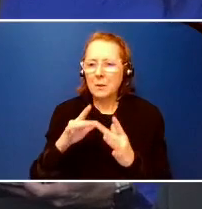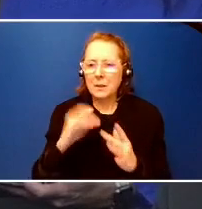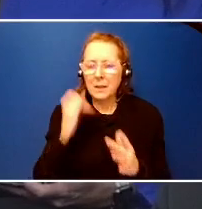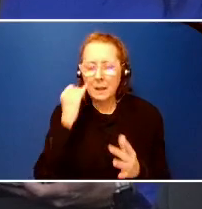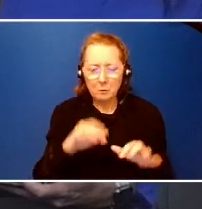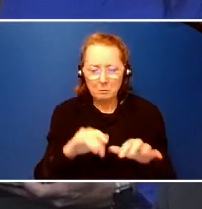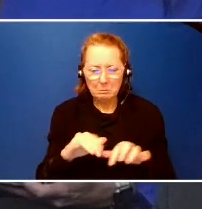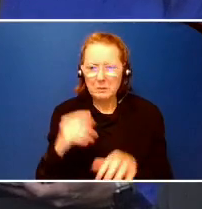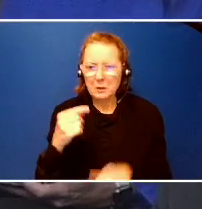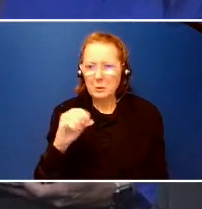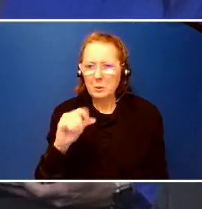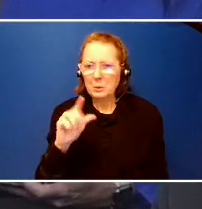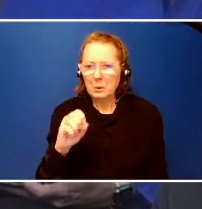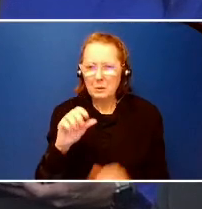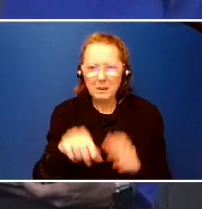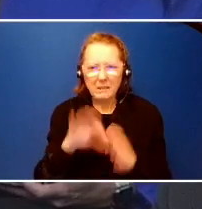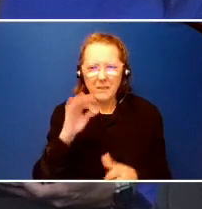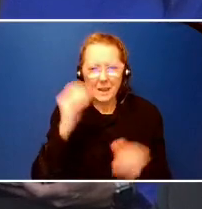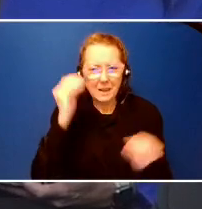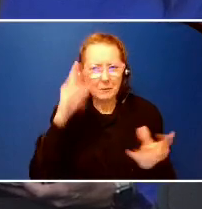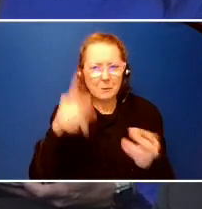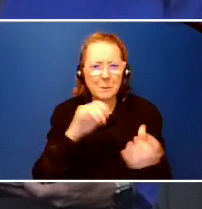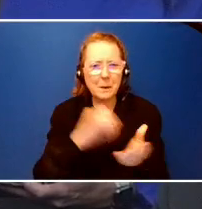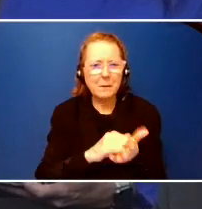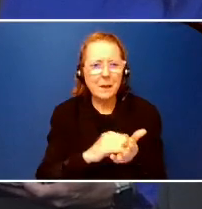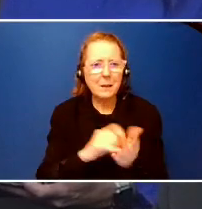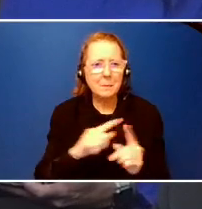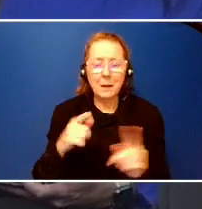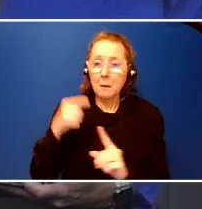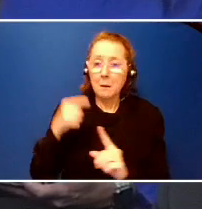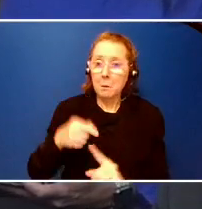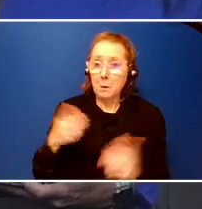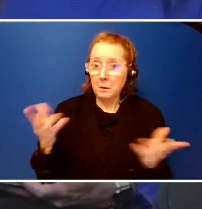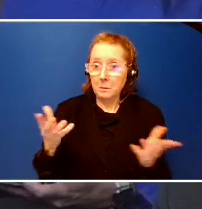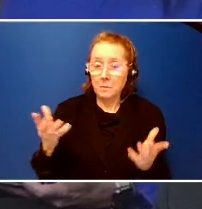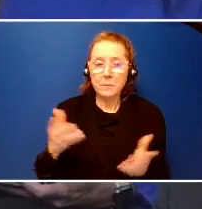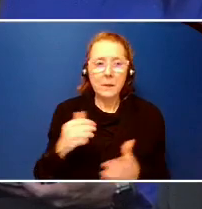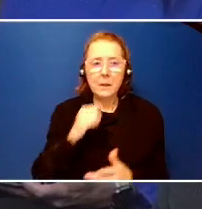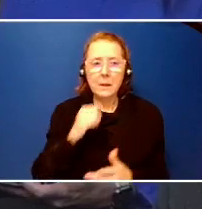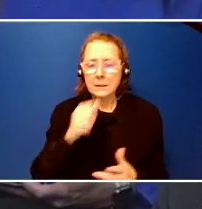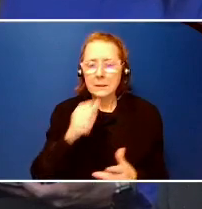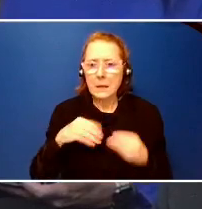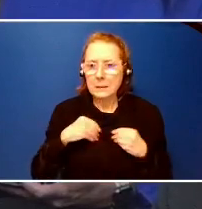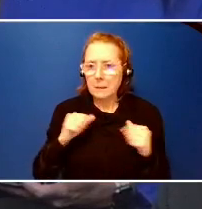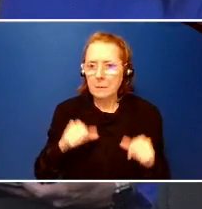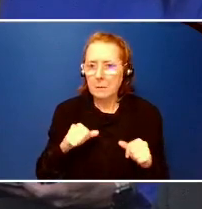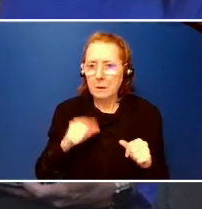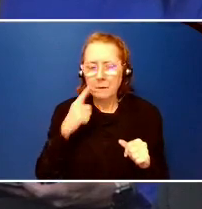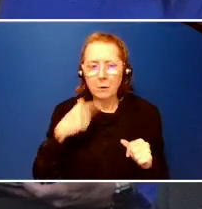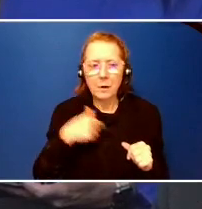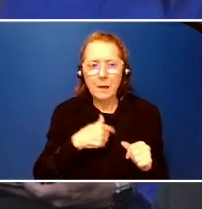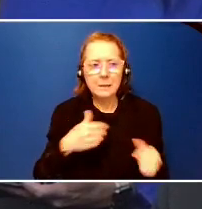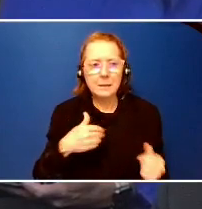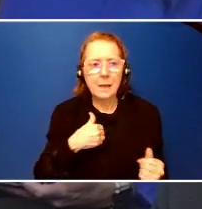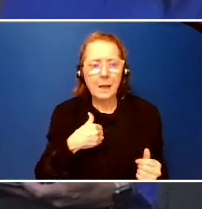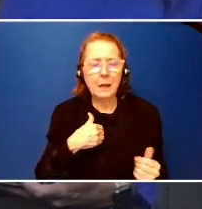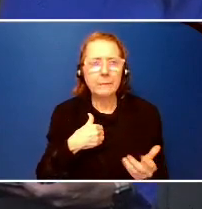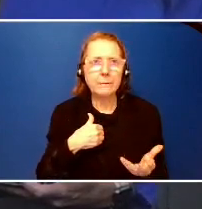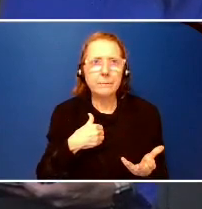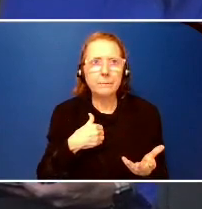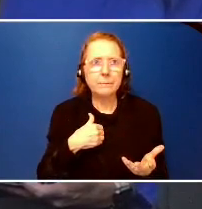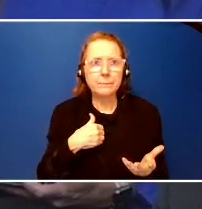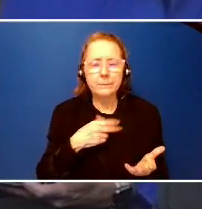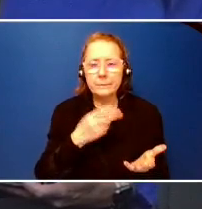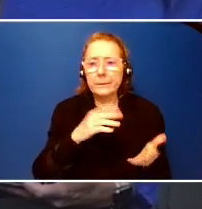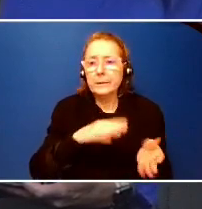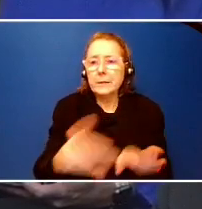out information about it. But really what it's saying is that it's not acceptable for us to have, you know,